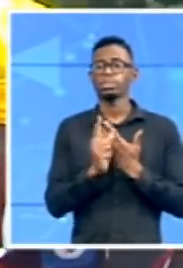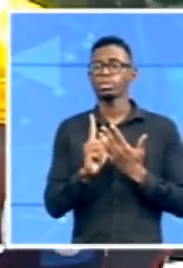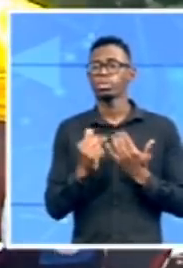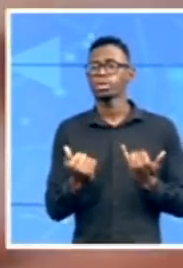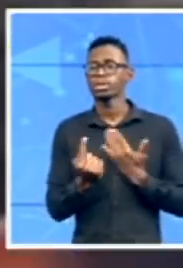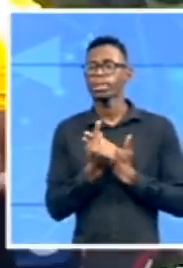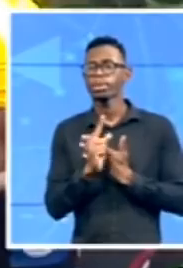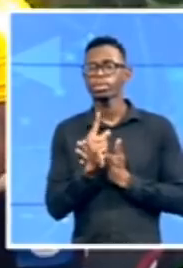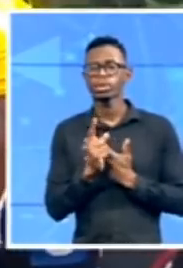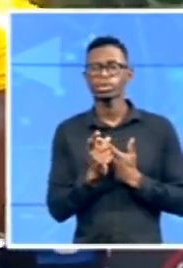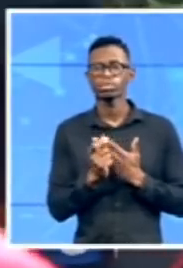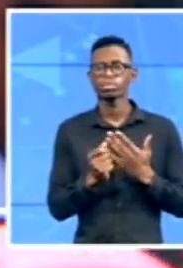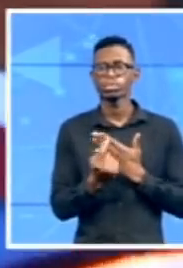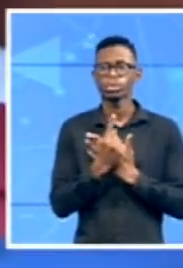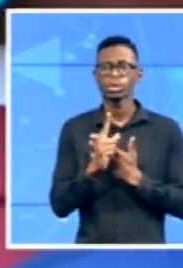Can you all sit down?